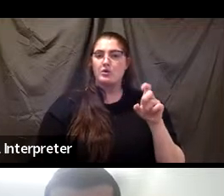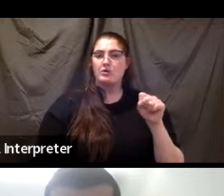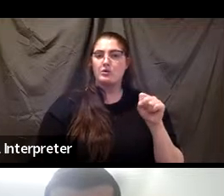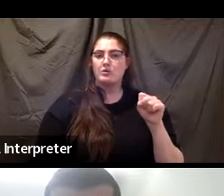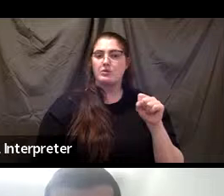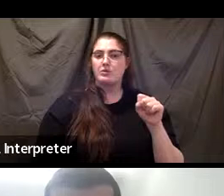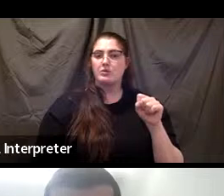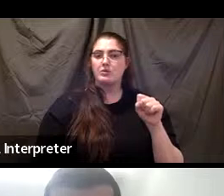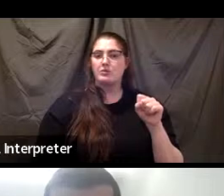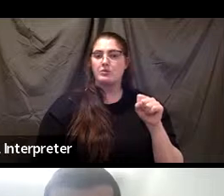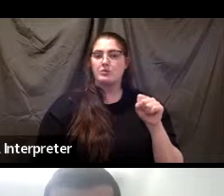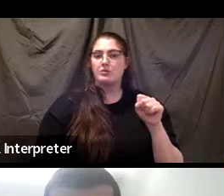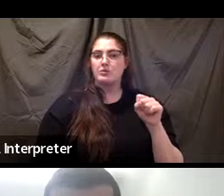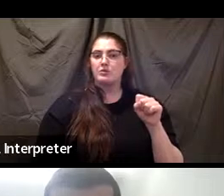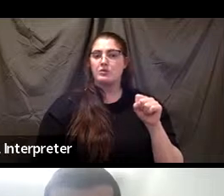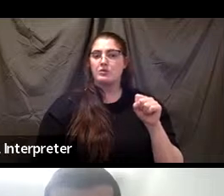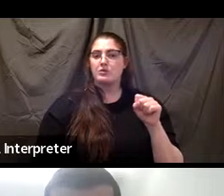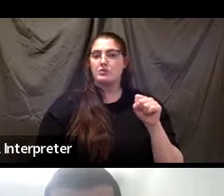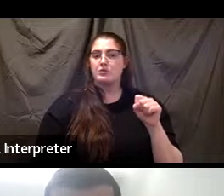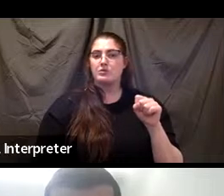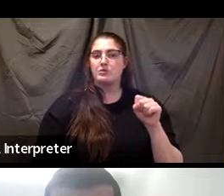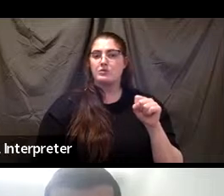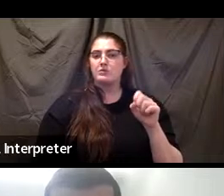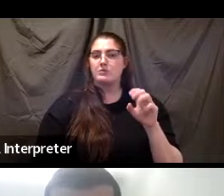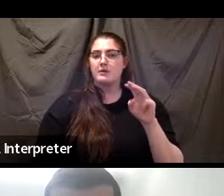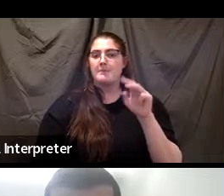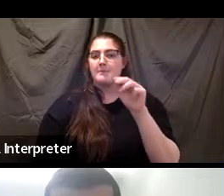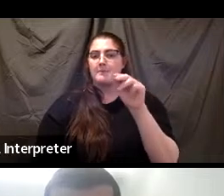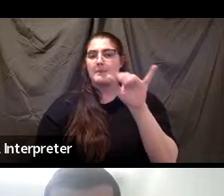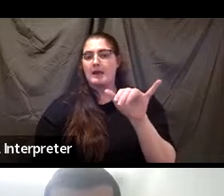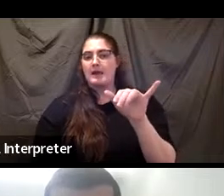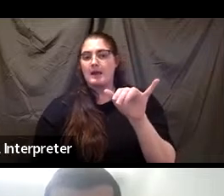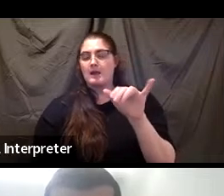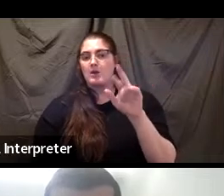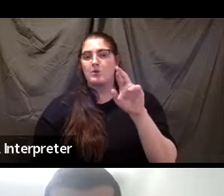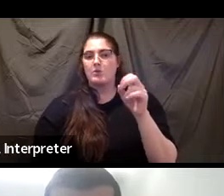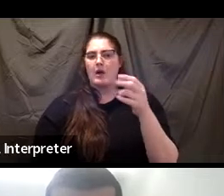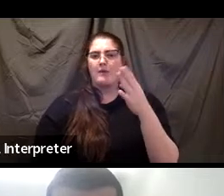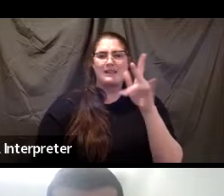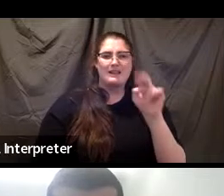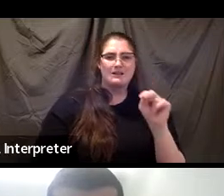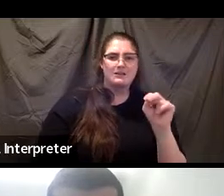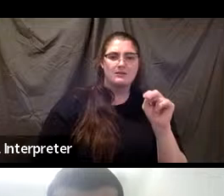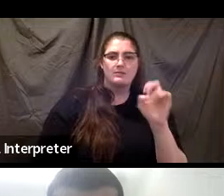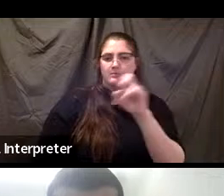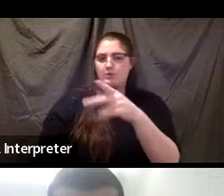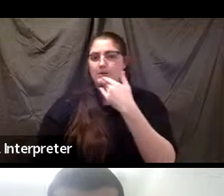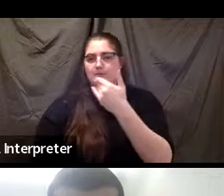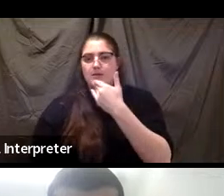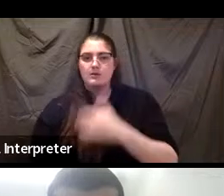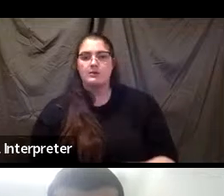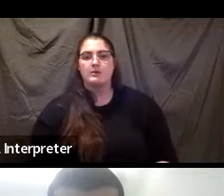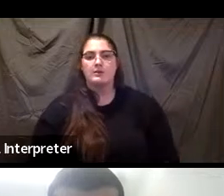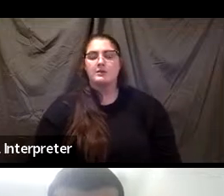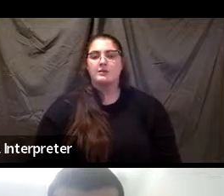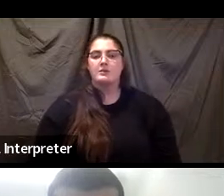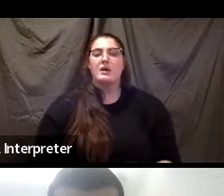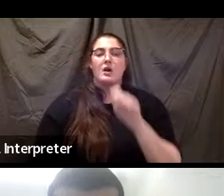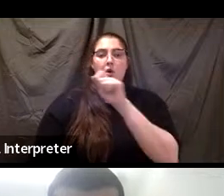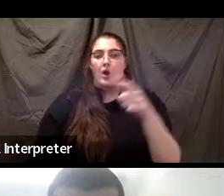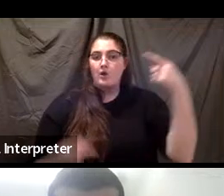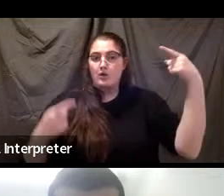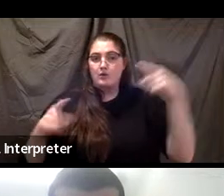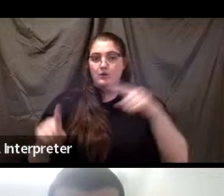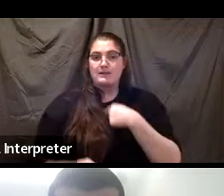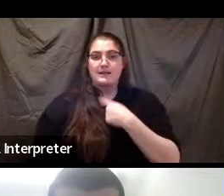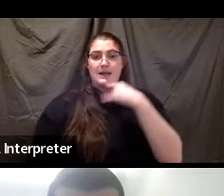Vote. Got it, Commissioner Rhodes. Me. Oh, Commissioner Roblin. Okay, thank you. All in favor, say